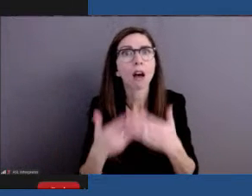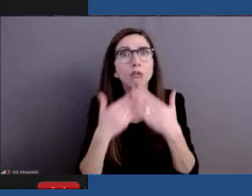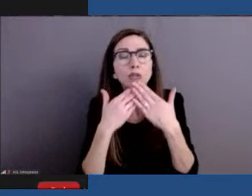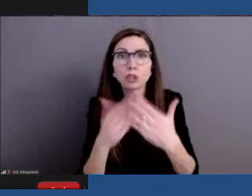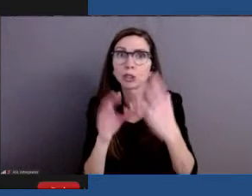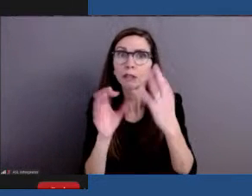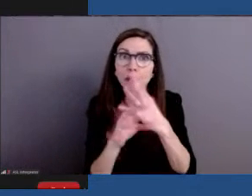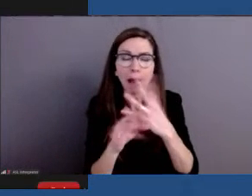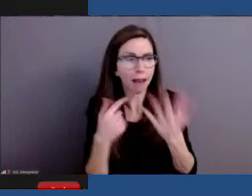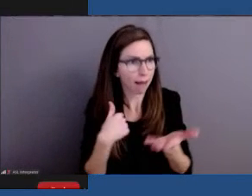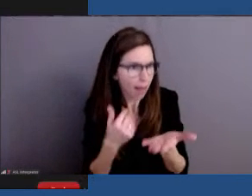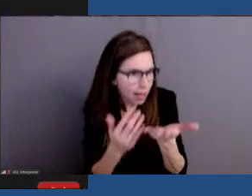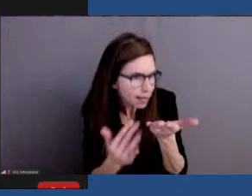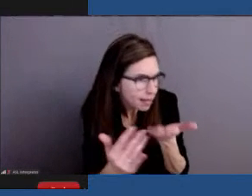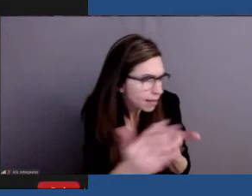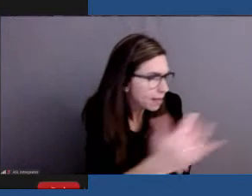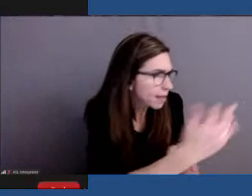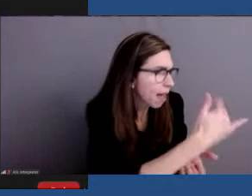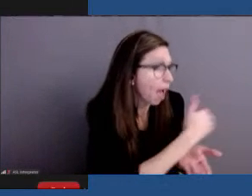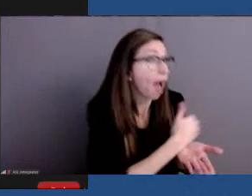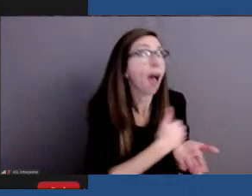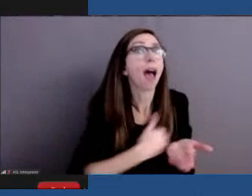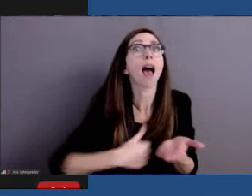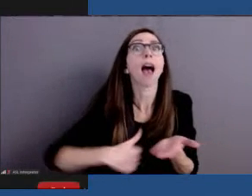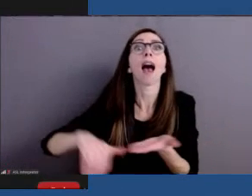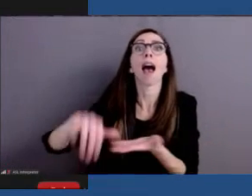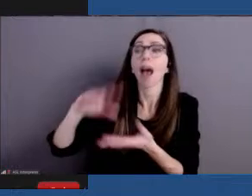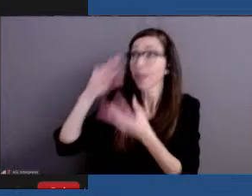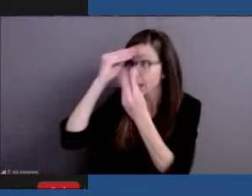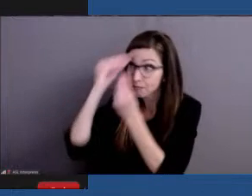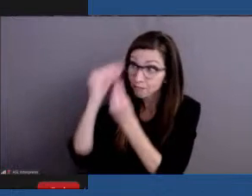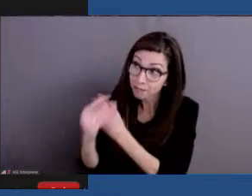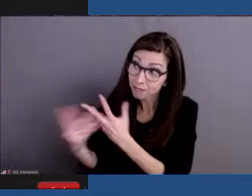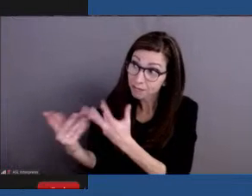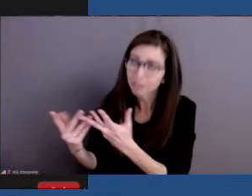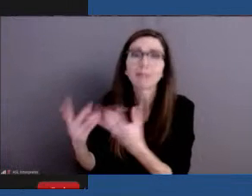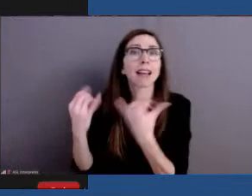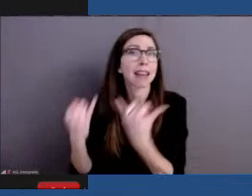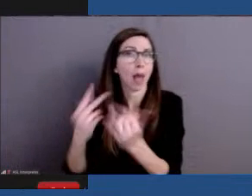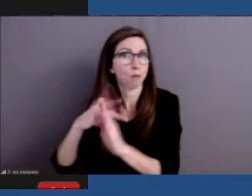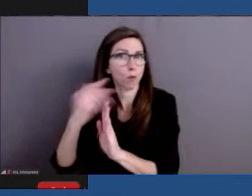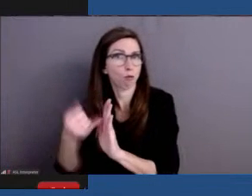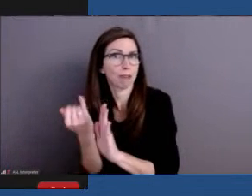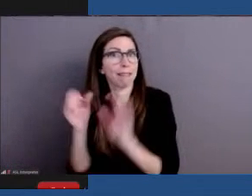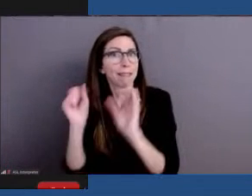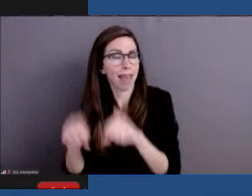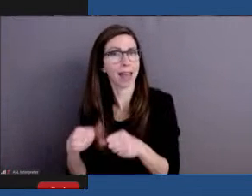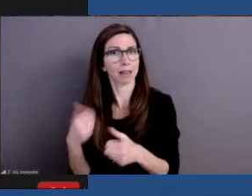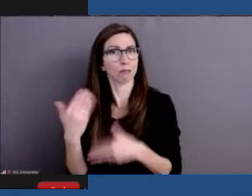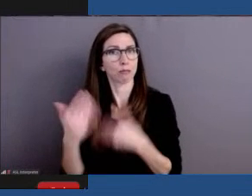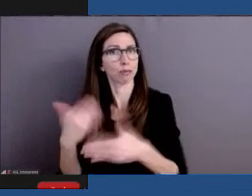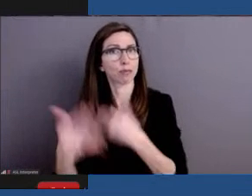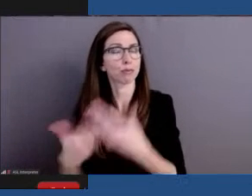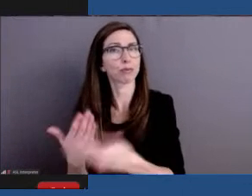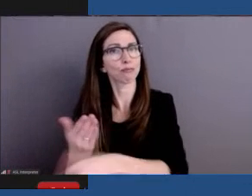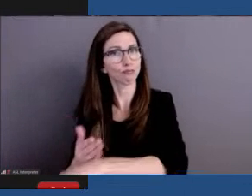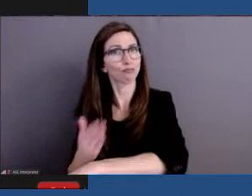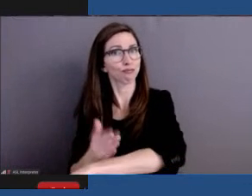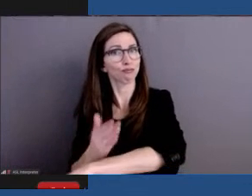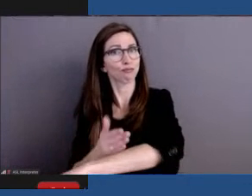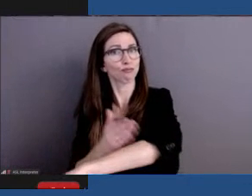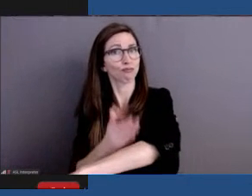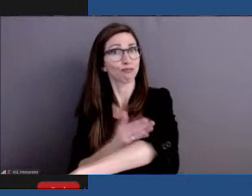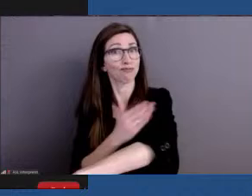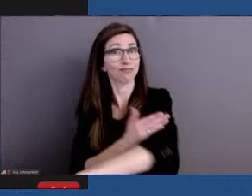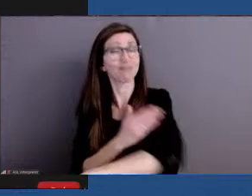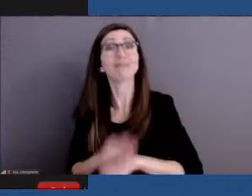help drive sort of the project forward and ensuring that we address all those vulnerable users.